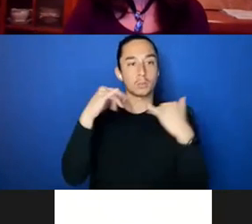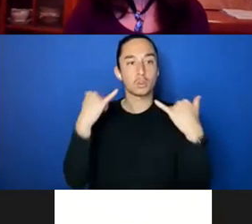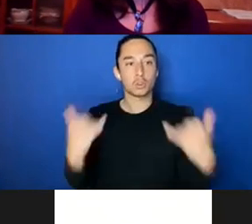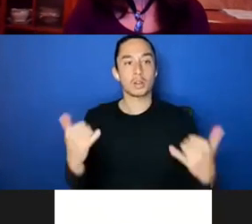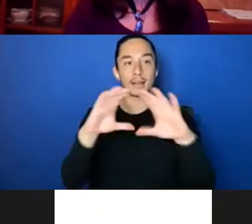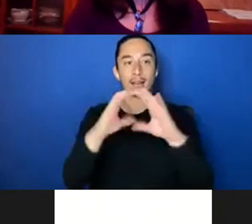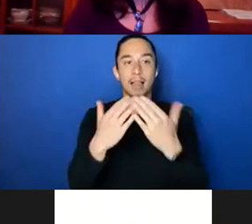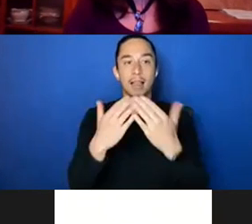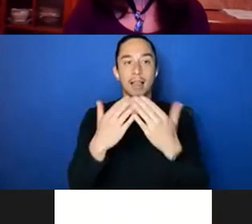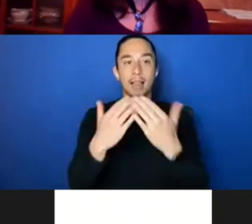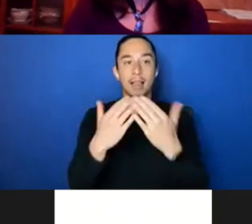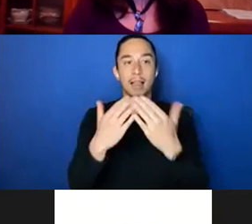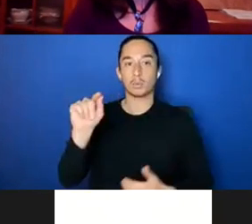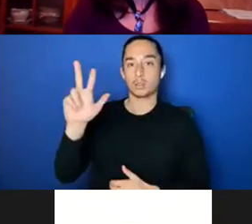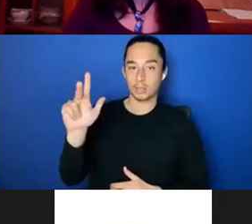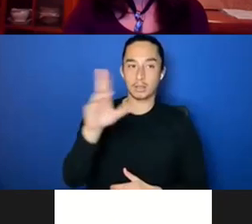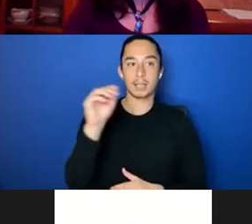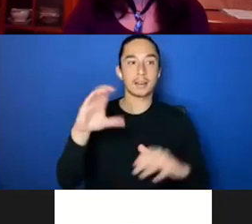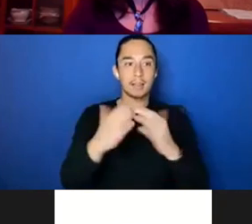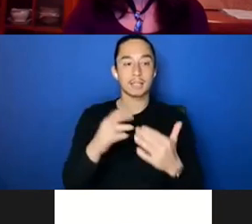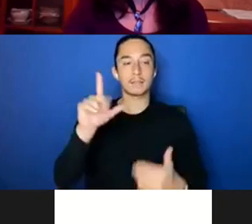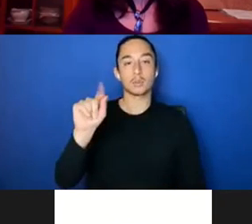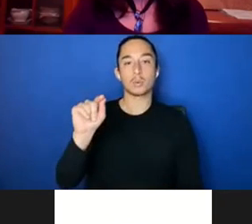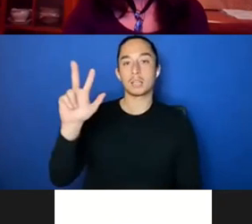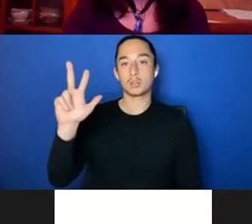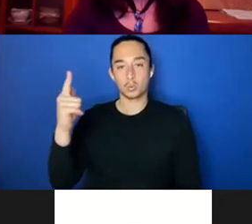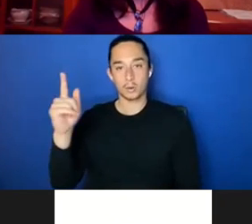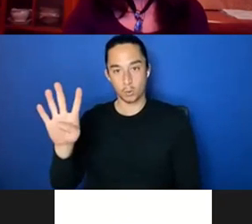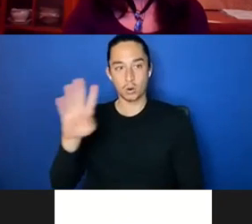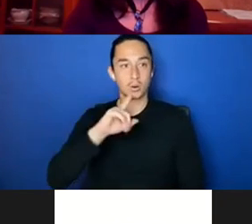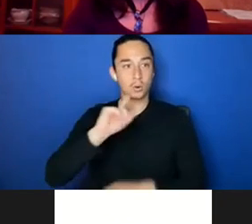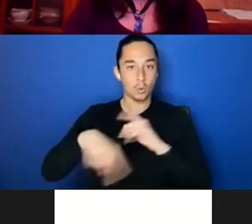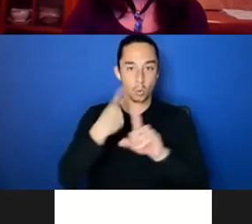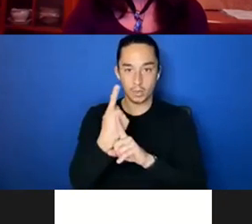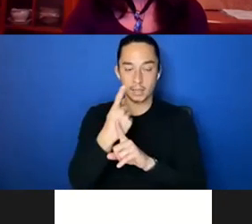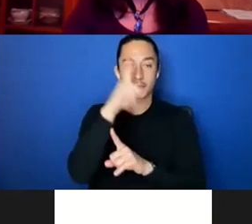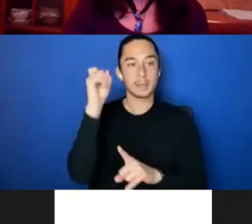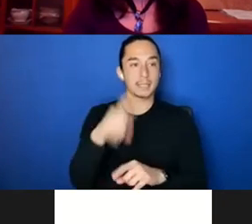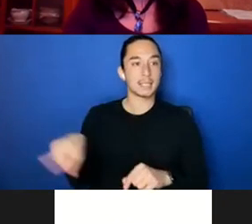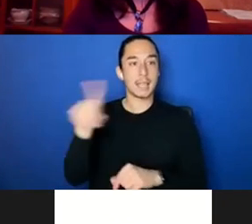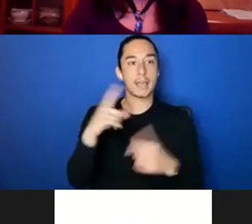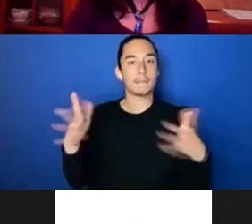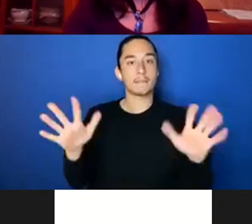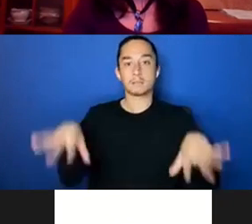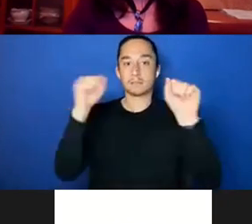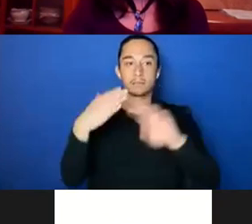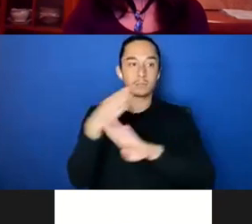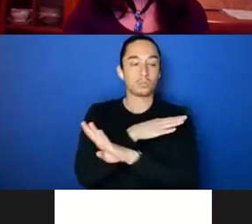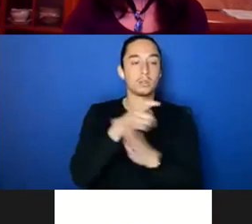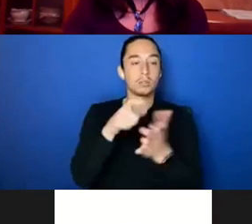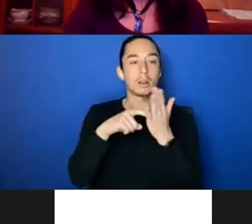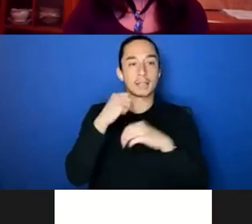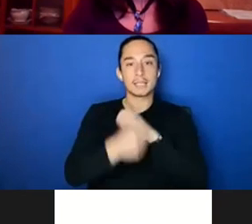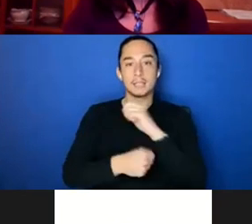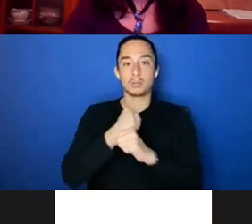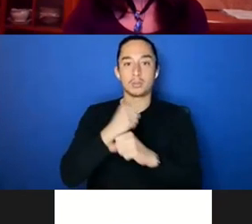class of 2023 and the class of 2024 only, because they've done all the prerequisite years. You can't